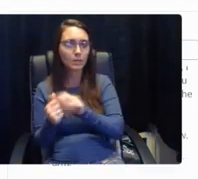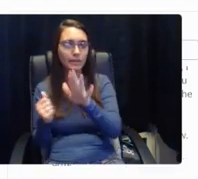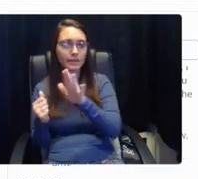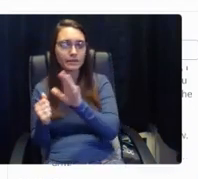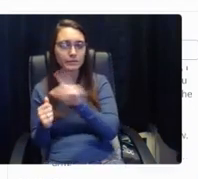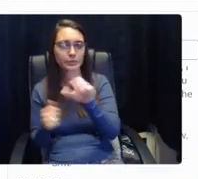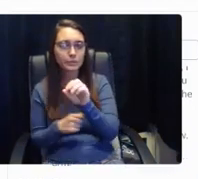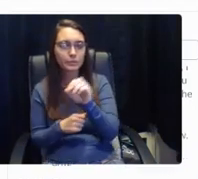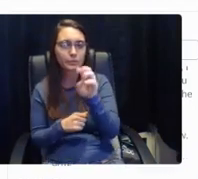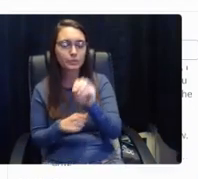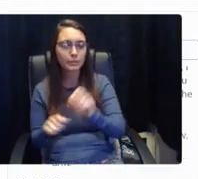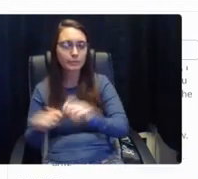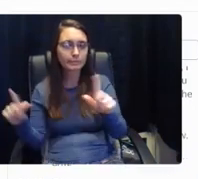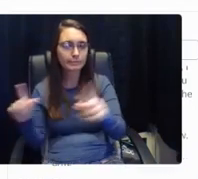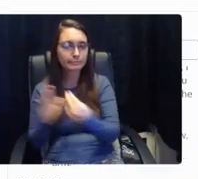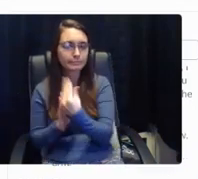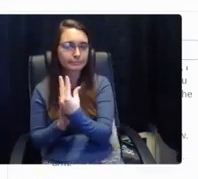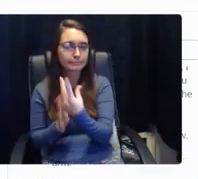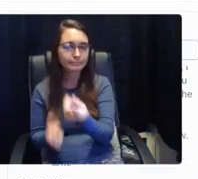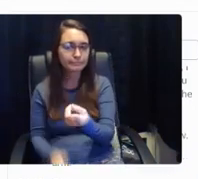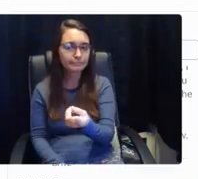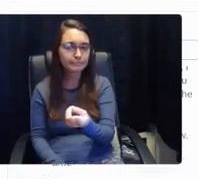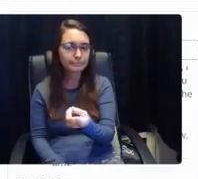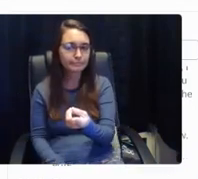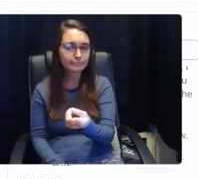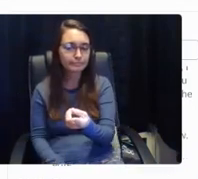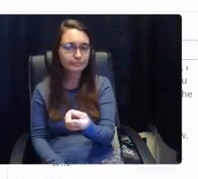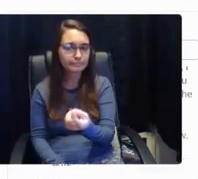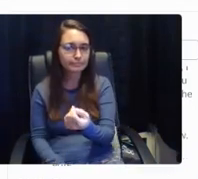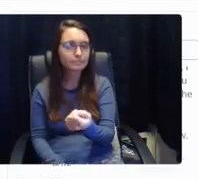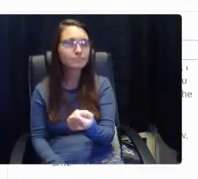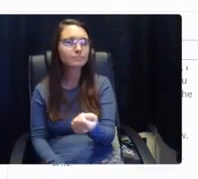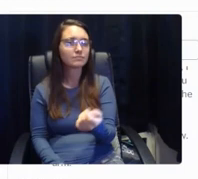right. I will get it back again.